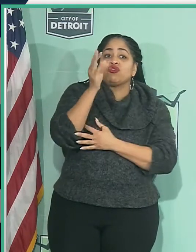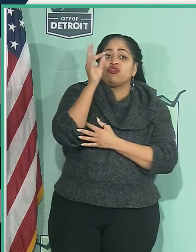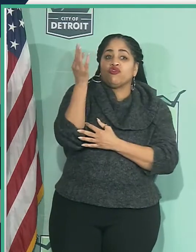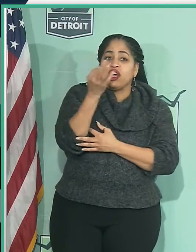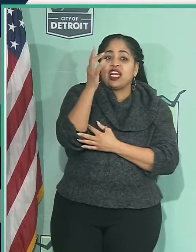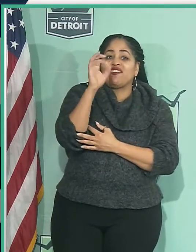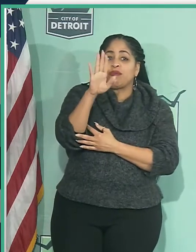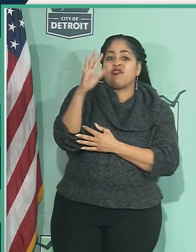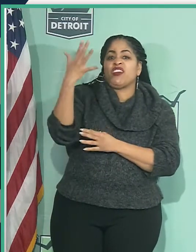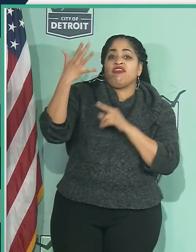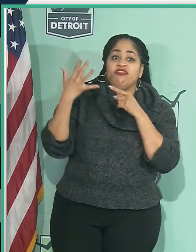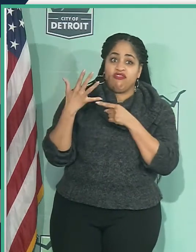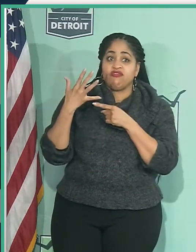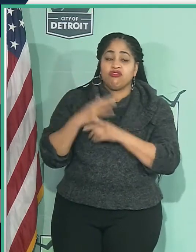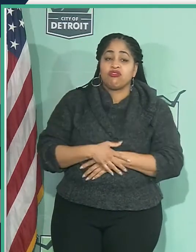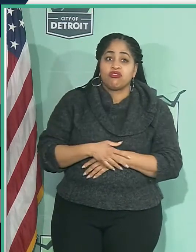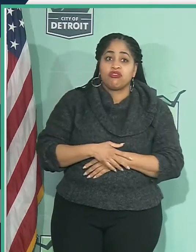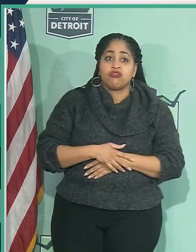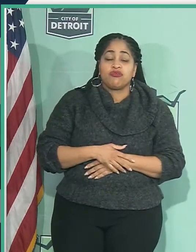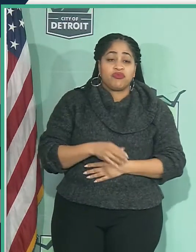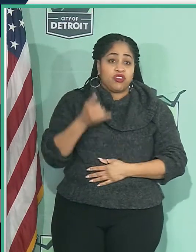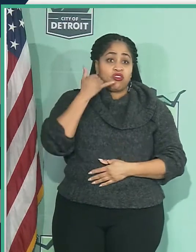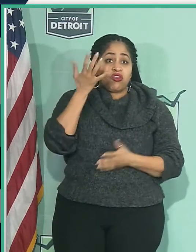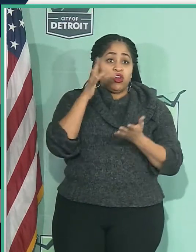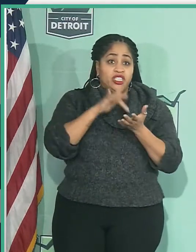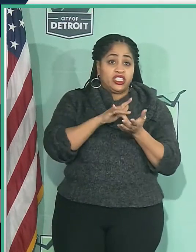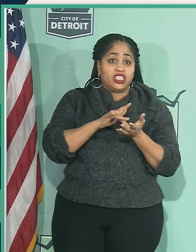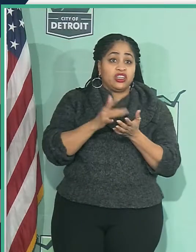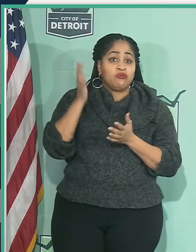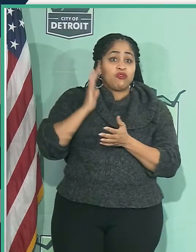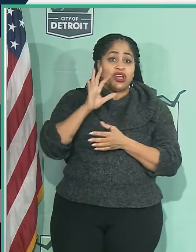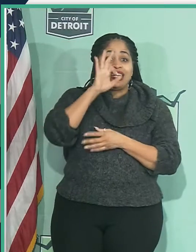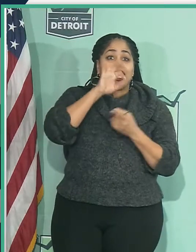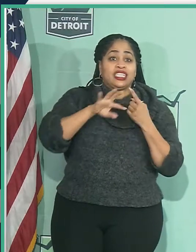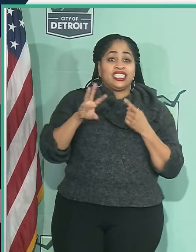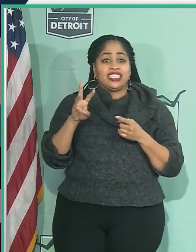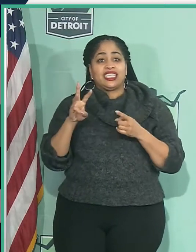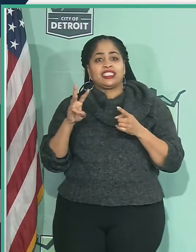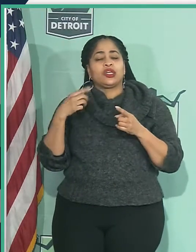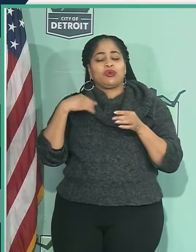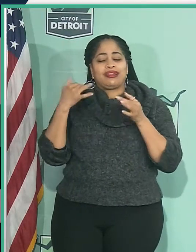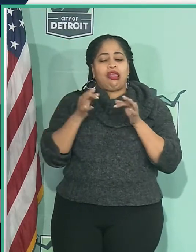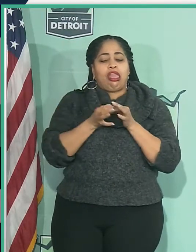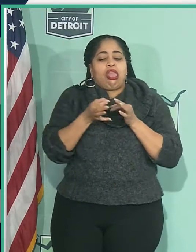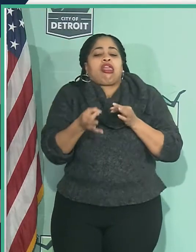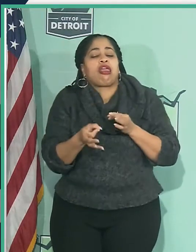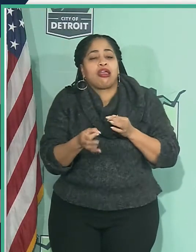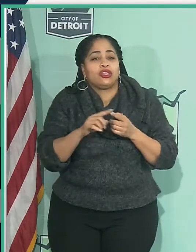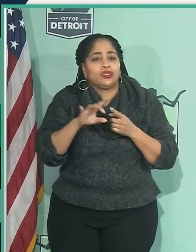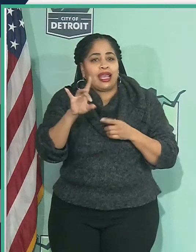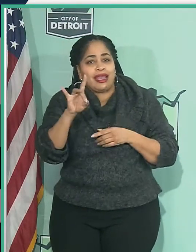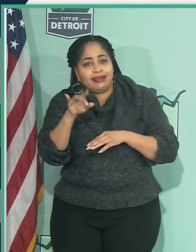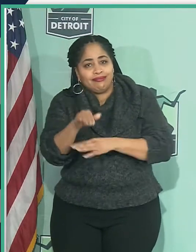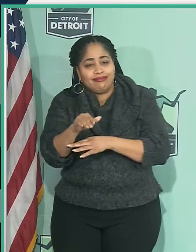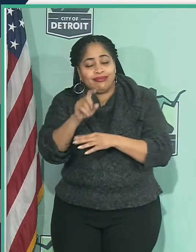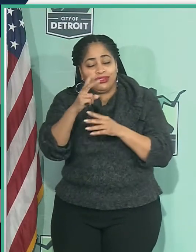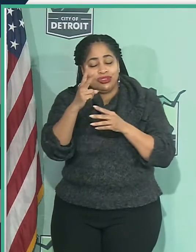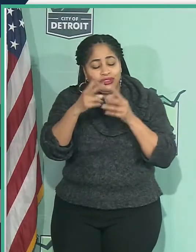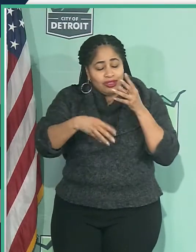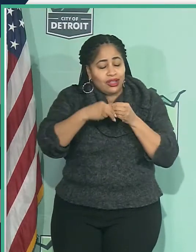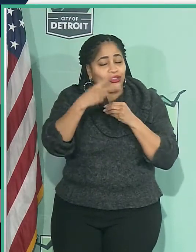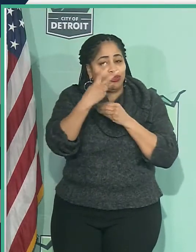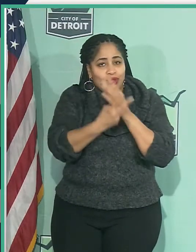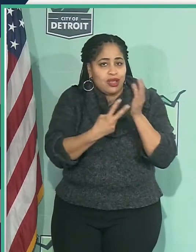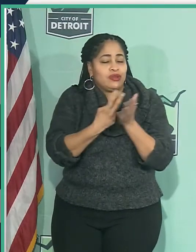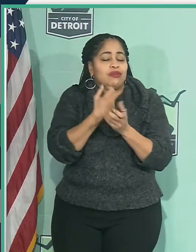5th. The call center hours were 9 a.m. to 6 p.m. We've extended them to 8 p.m. We need the extra 2 hours to make